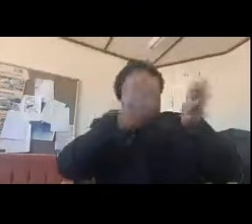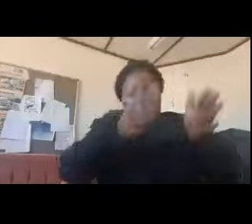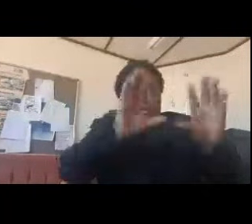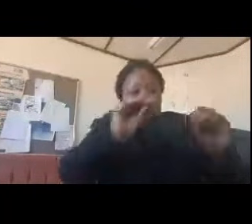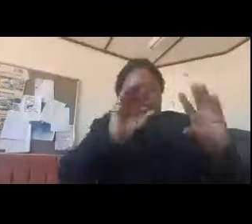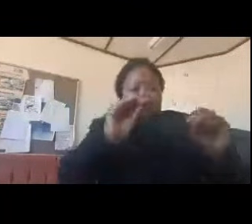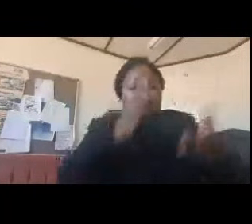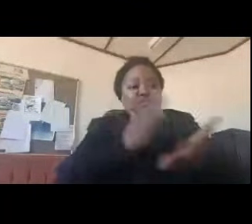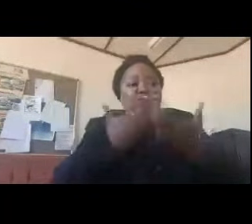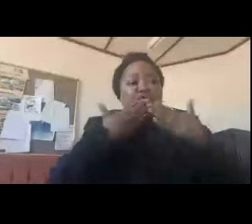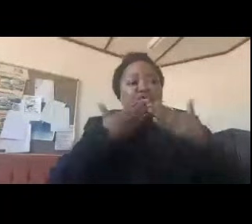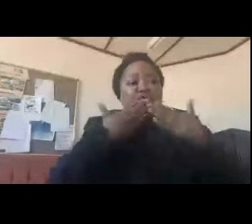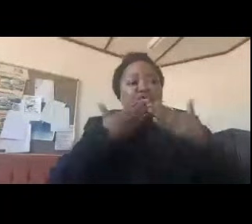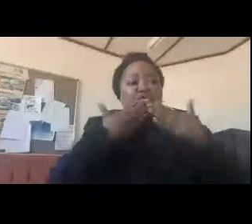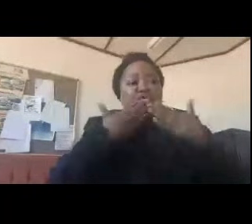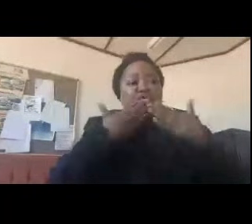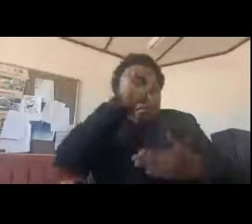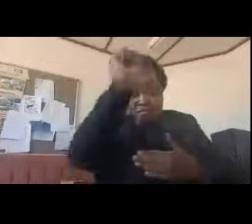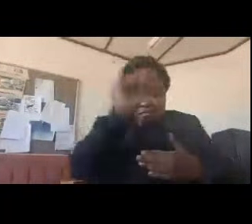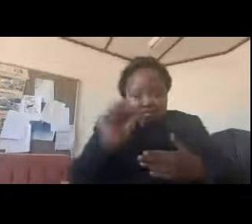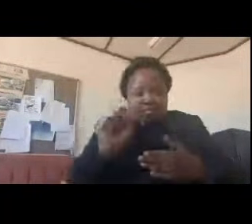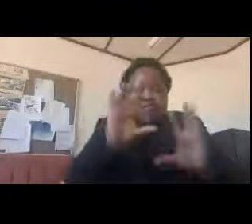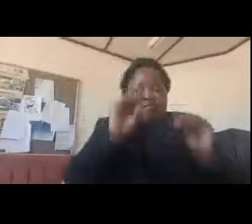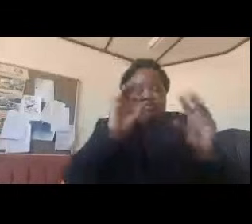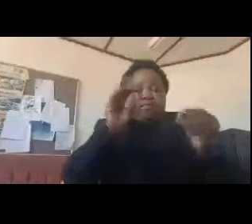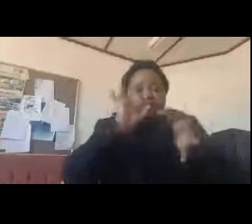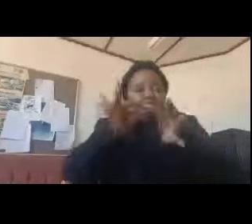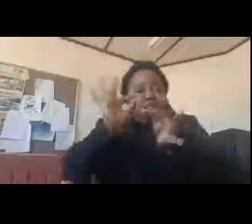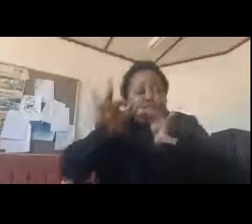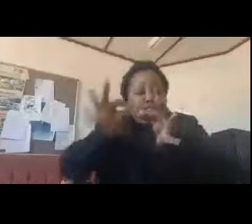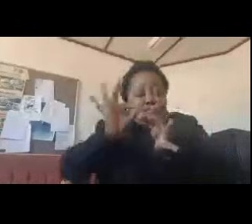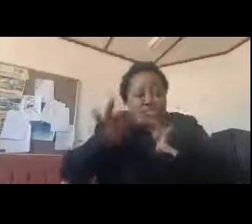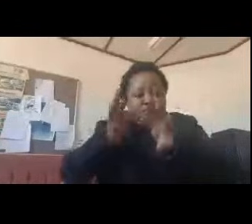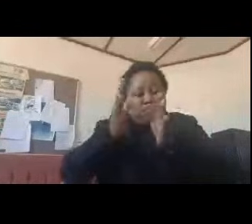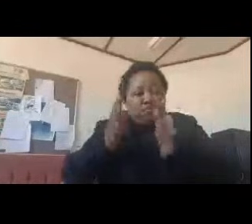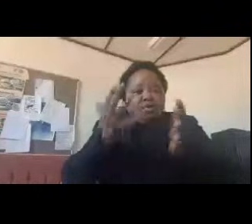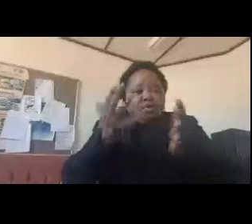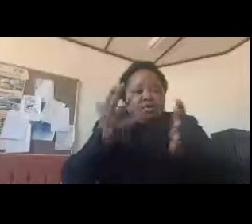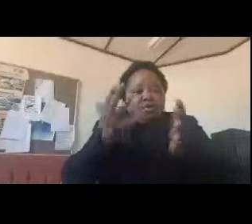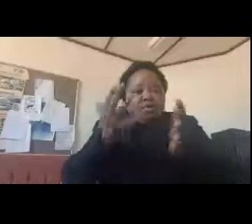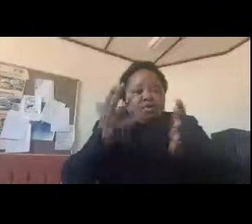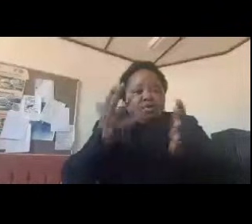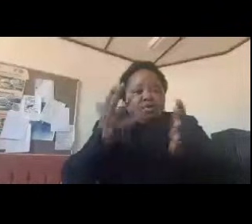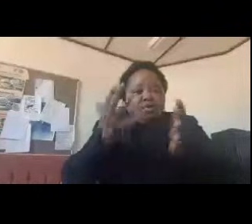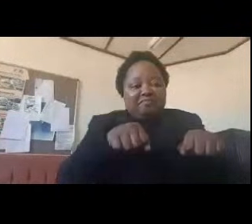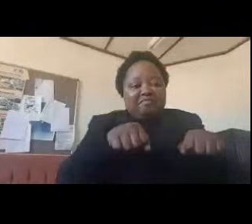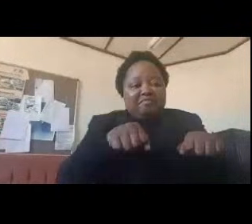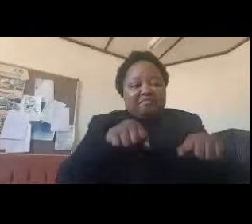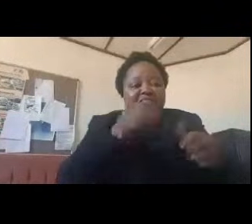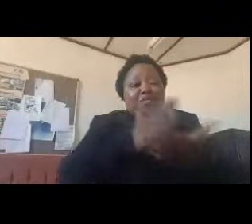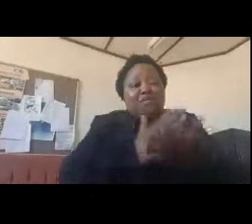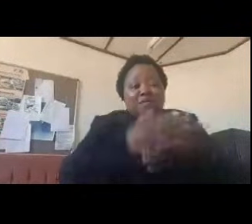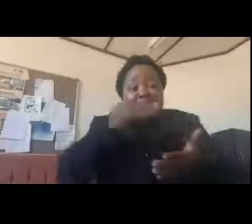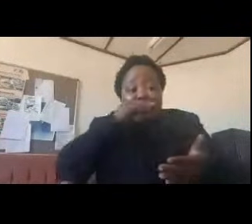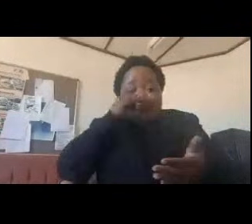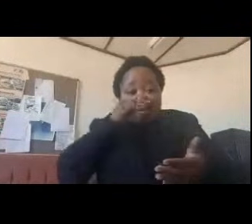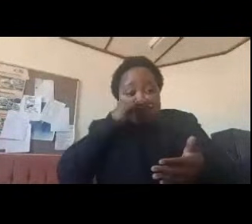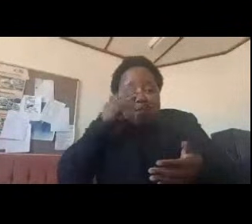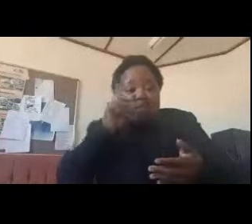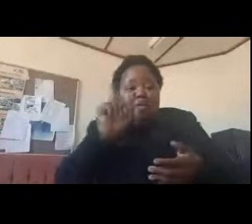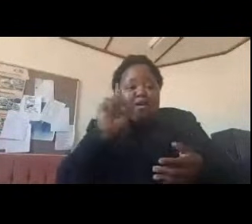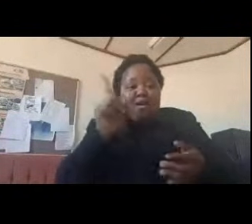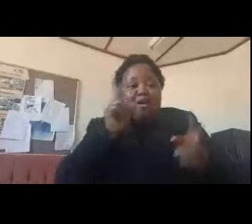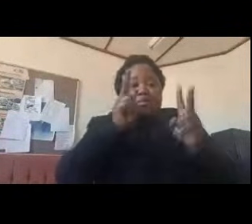language interpretation. As Mesio was also saying, it's so common that people will be